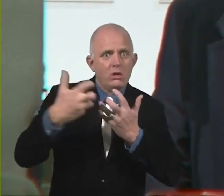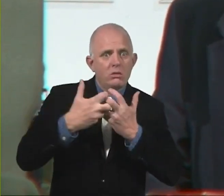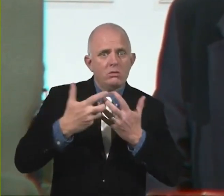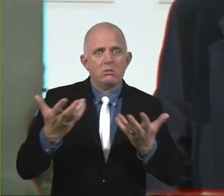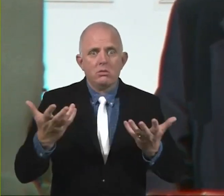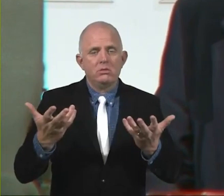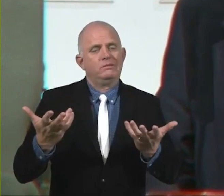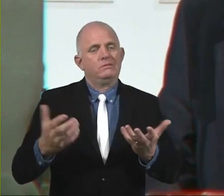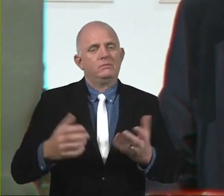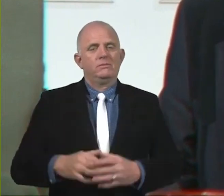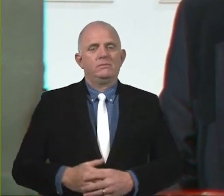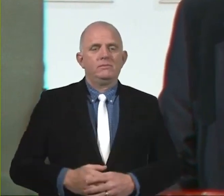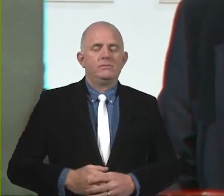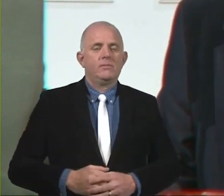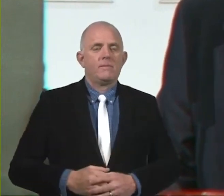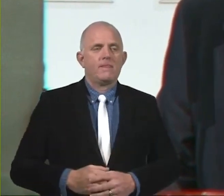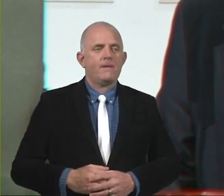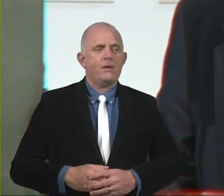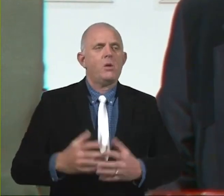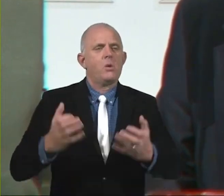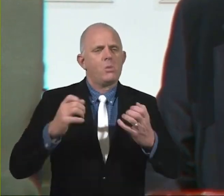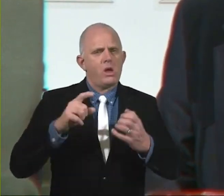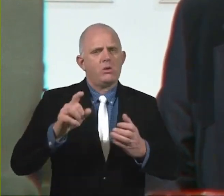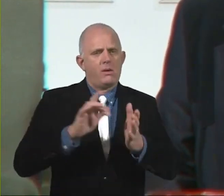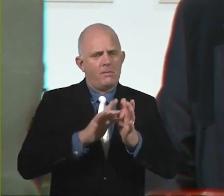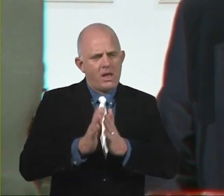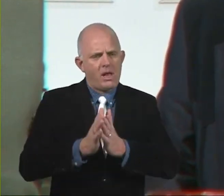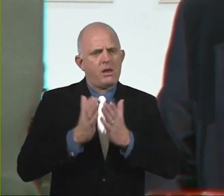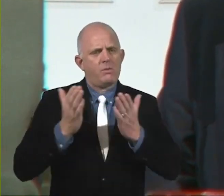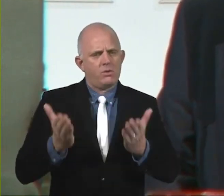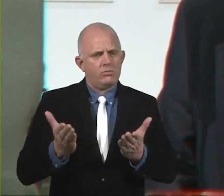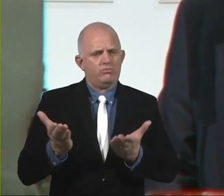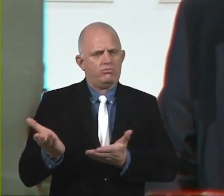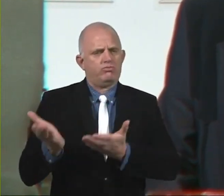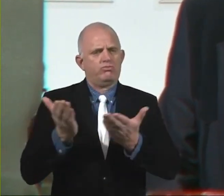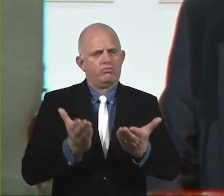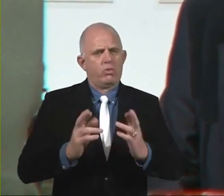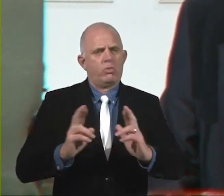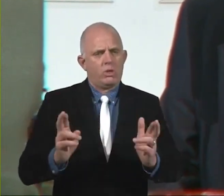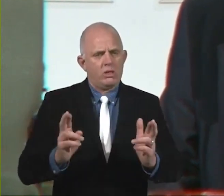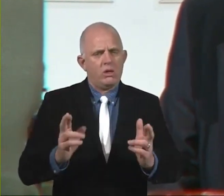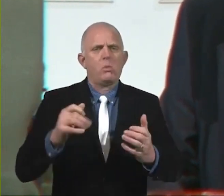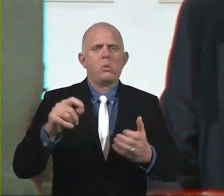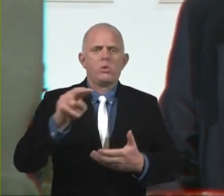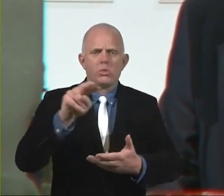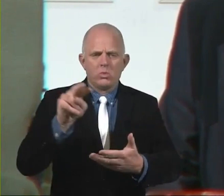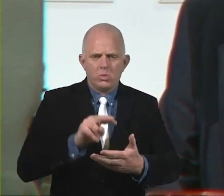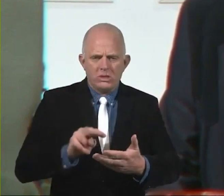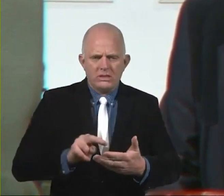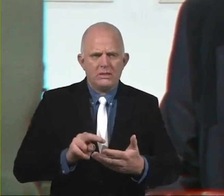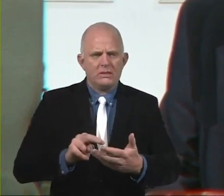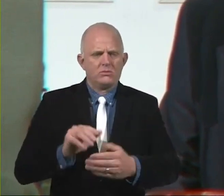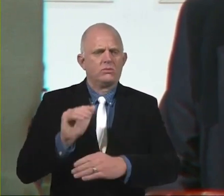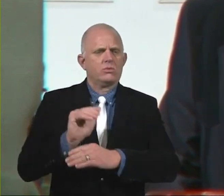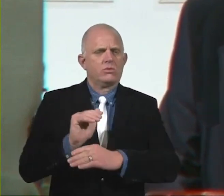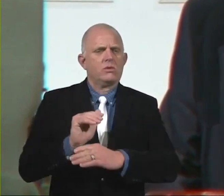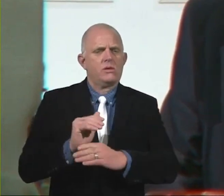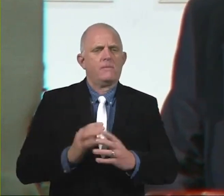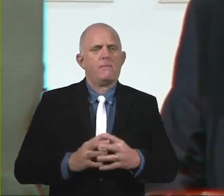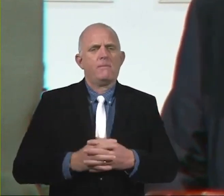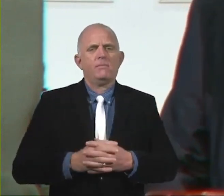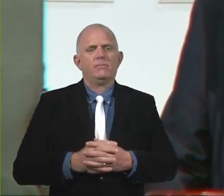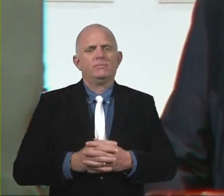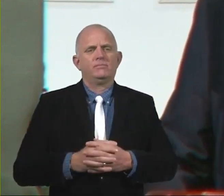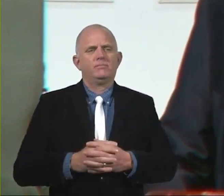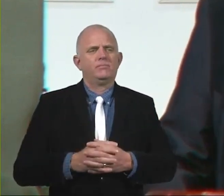So I want you to have your Bible with you, and I want to read you this evening, and it'll be the